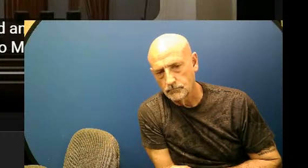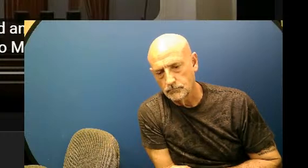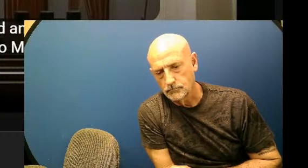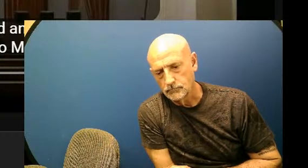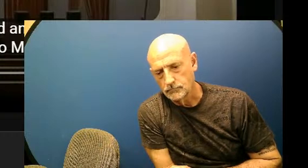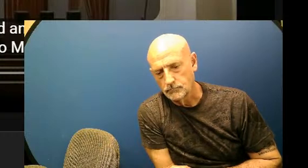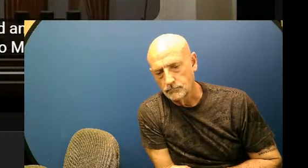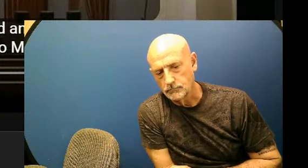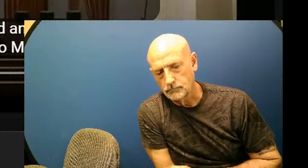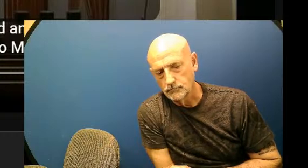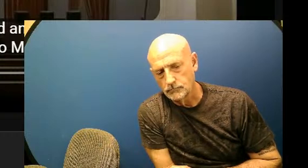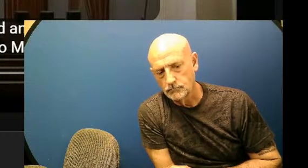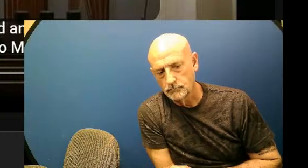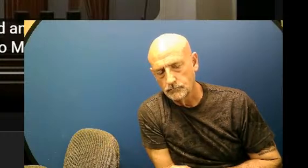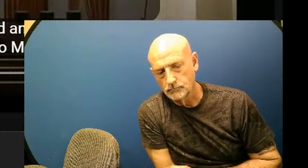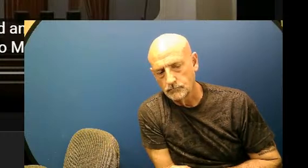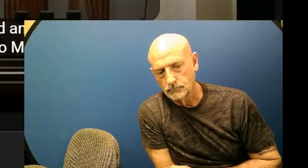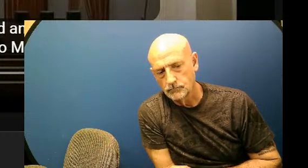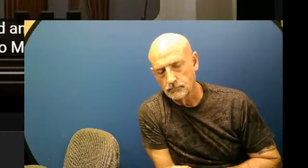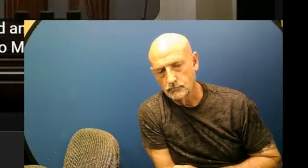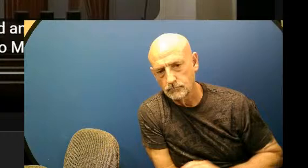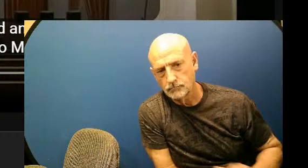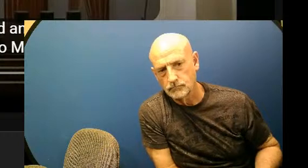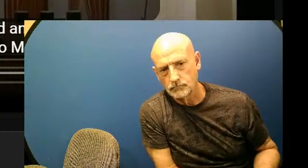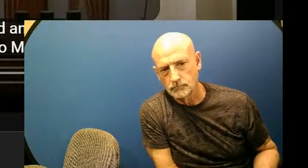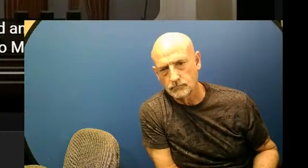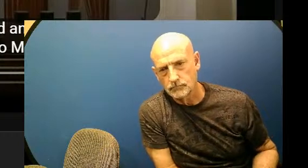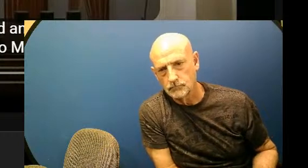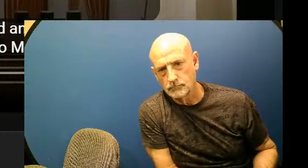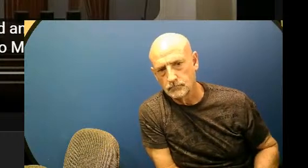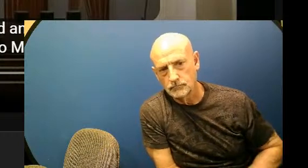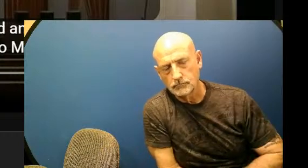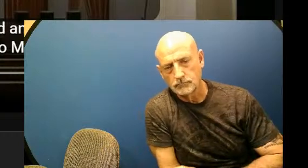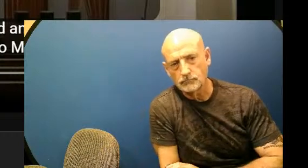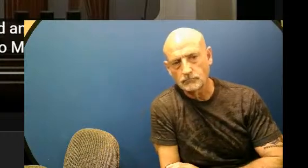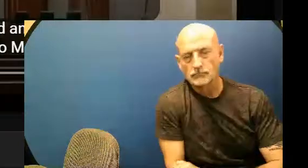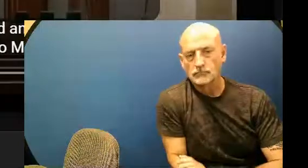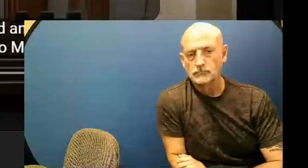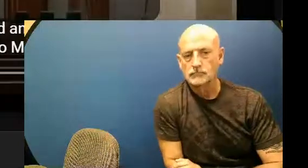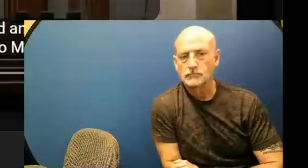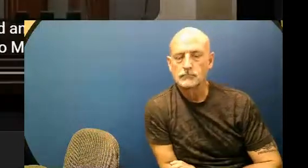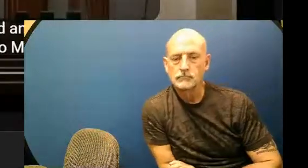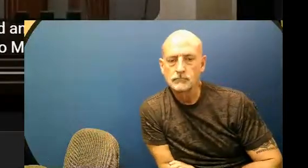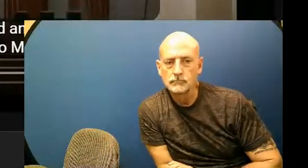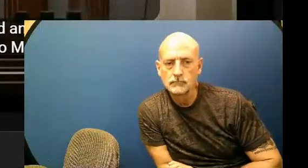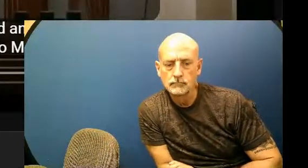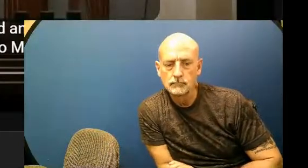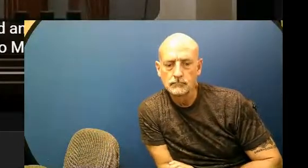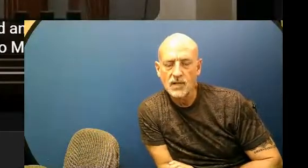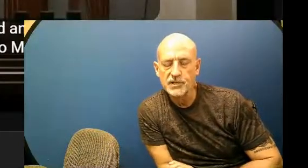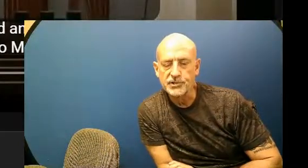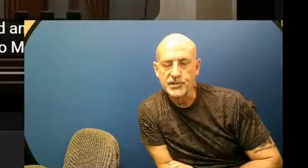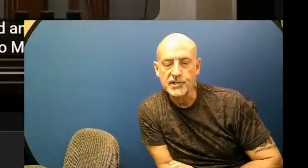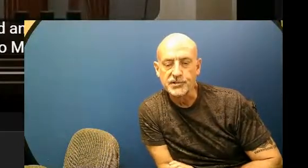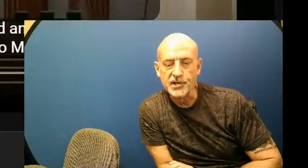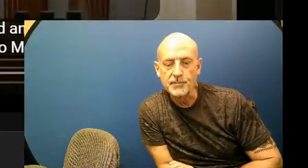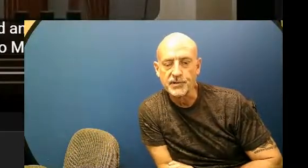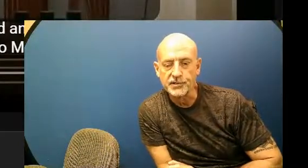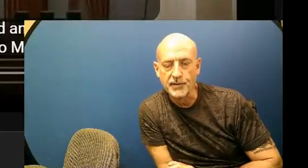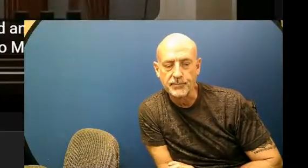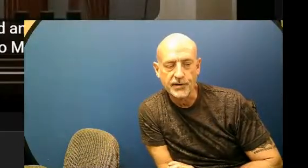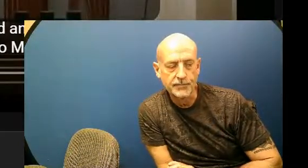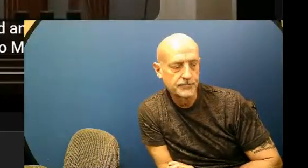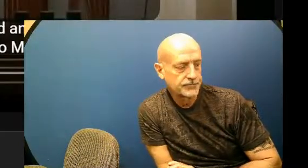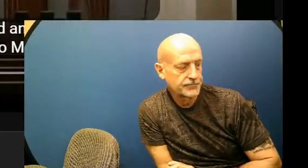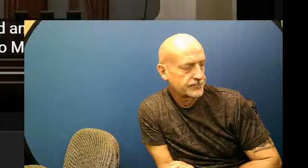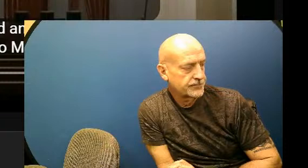violation? Right. Step two, you get to the question that we're grappling with. What standard of scrutiny do you apply? Typically, what you do He's is skipping you a